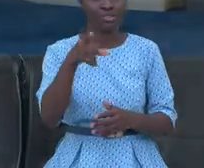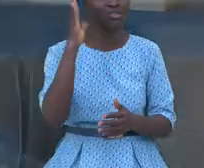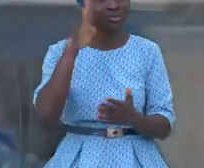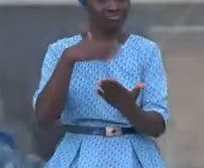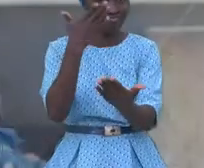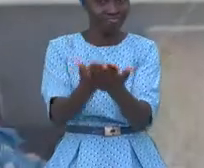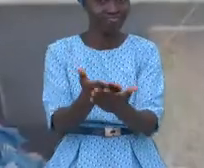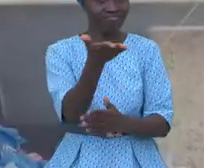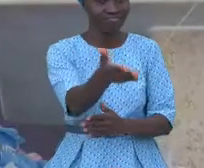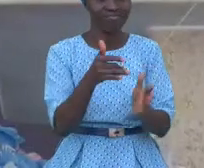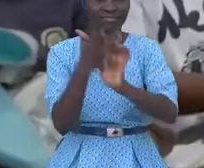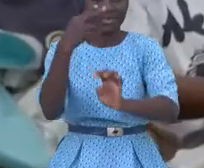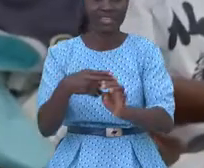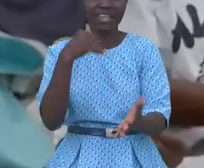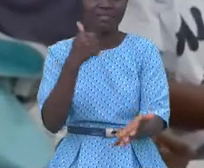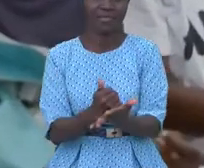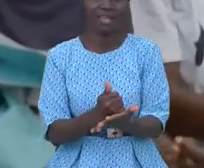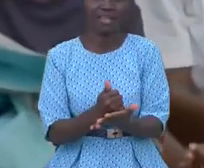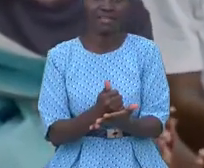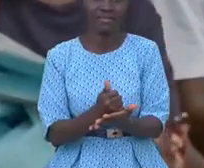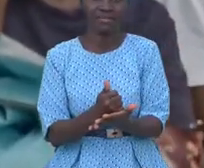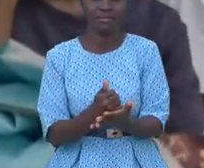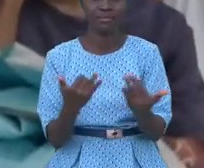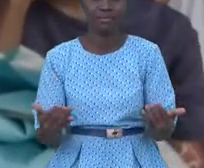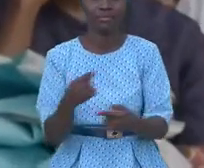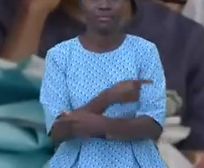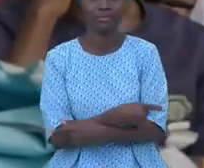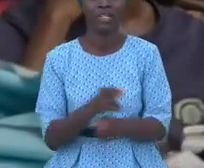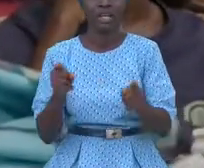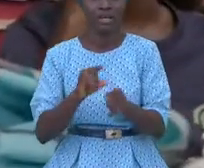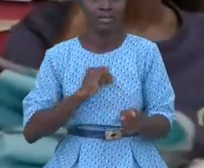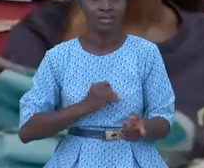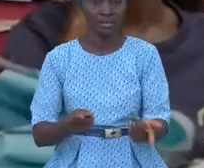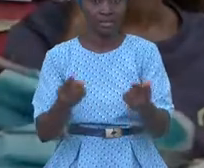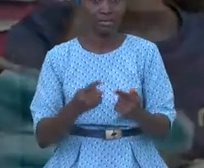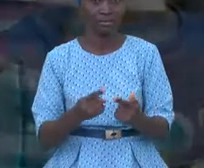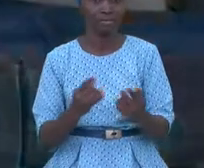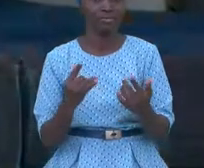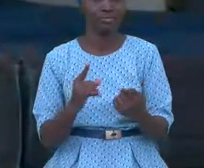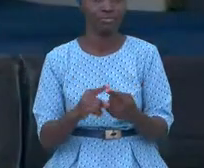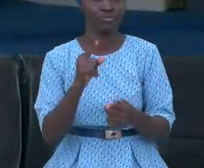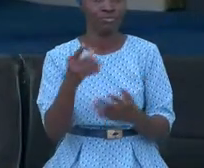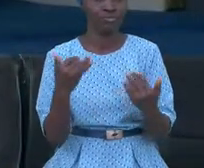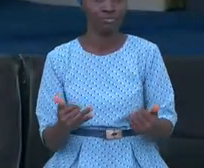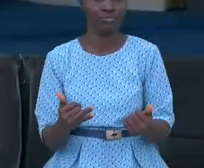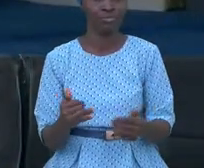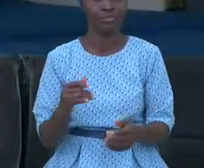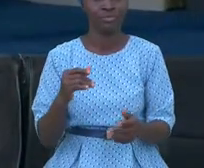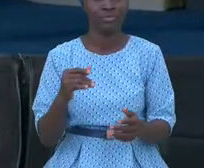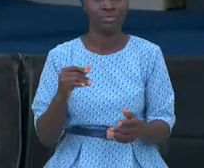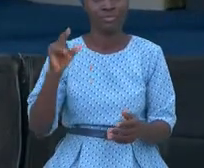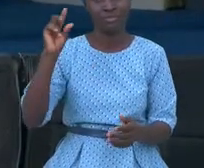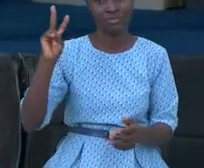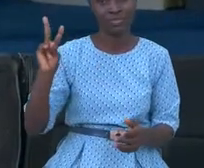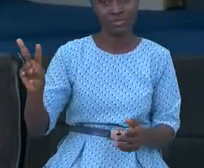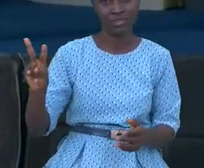in Jesus' name. Today, as I come to you, V,